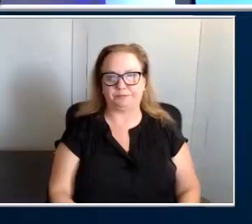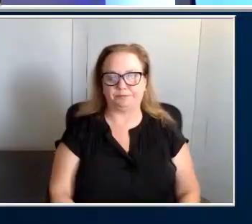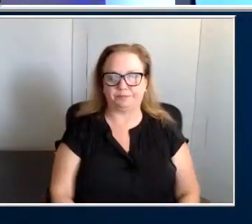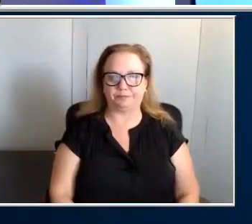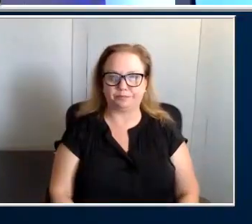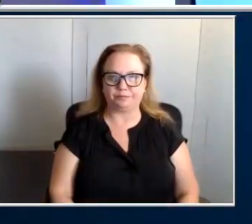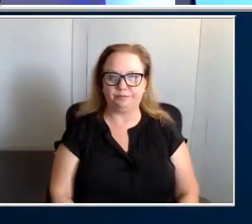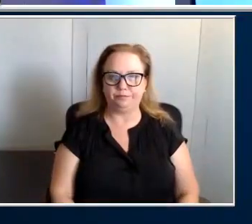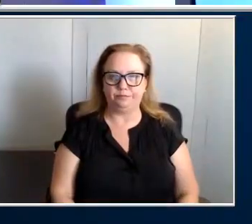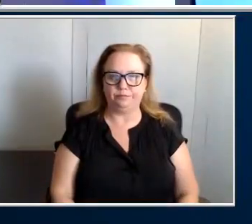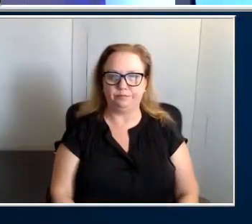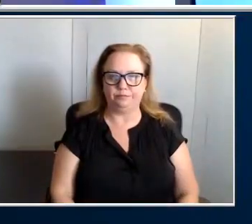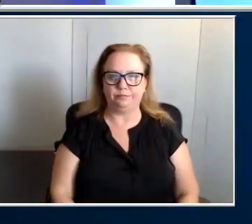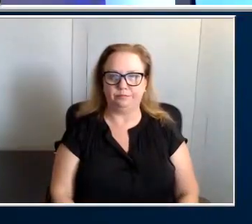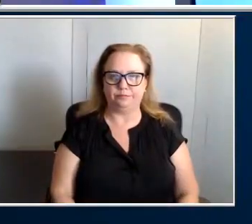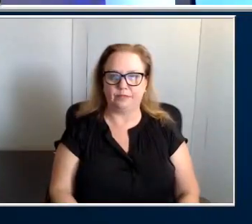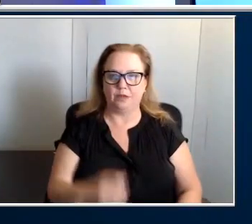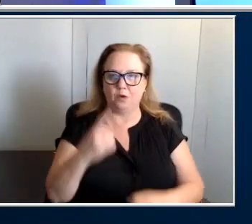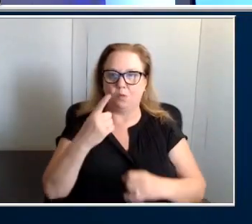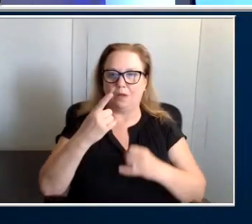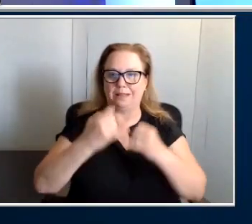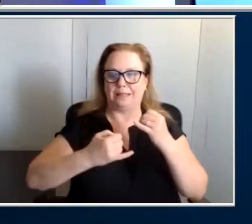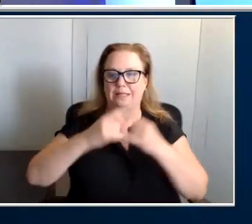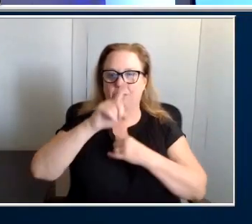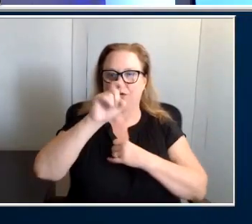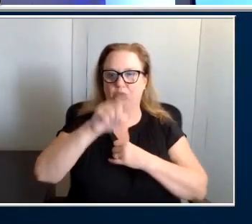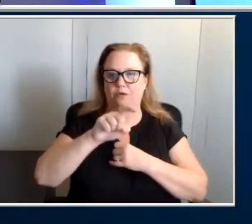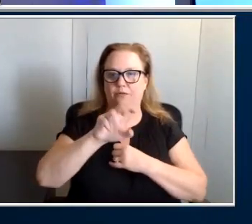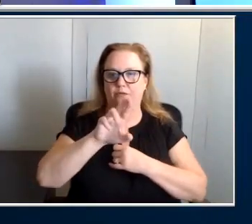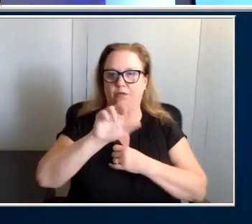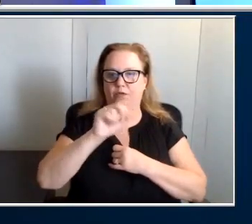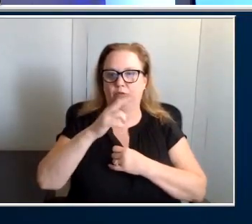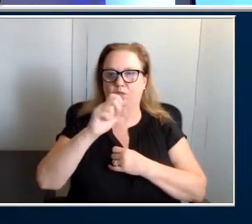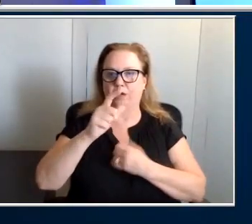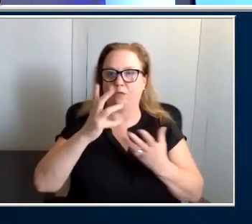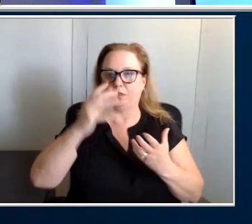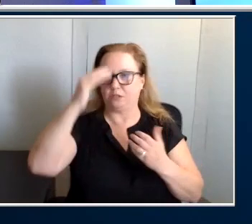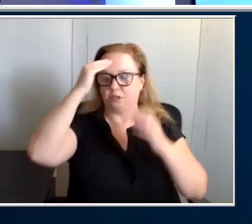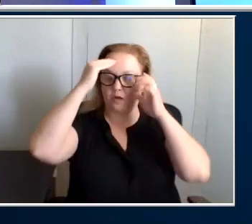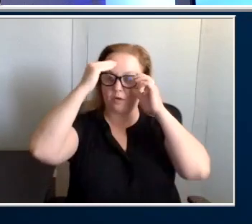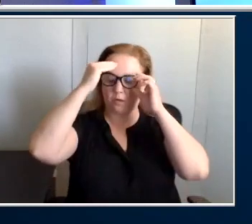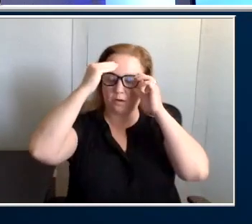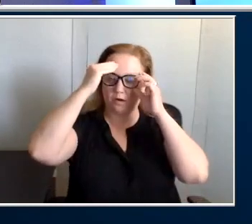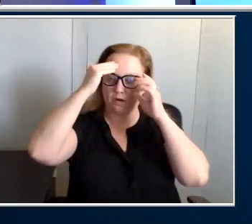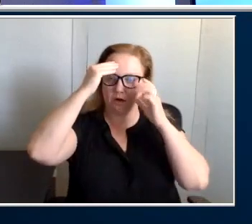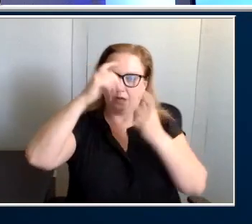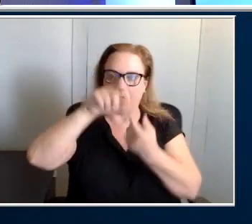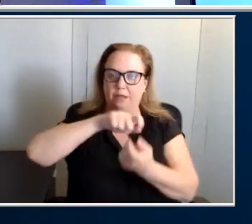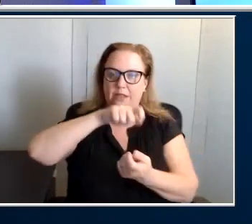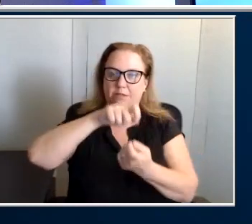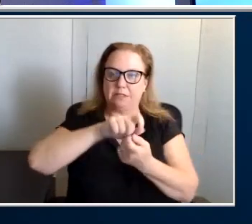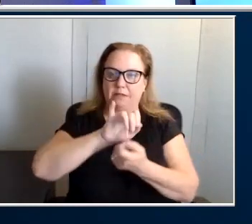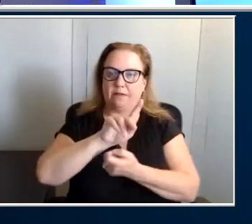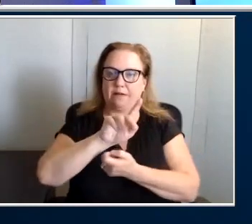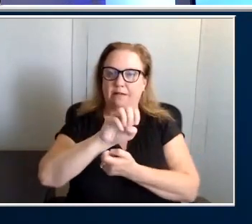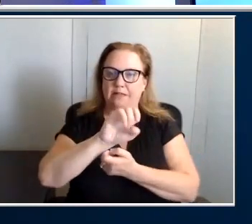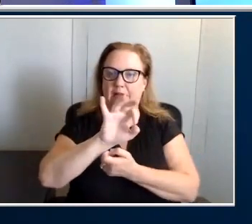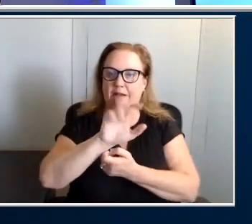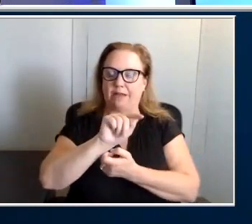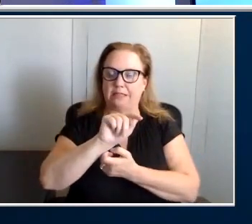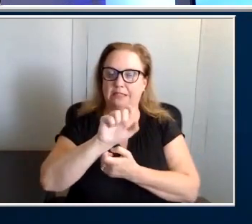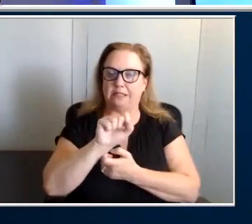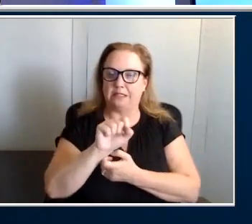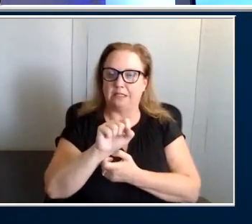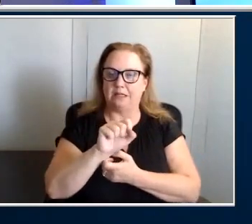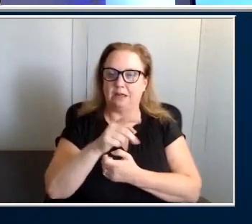you. I have one last question. This one is from Rachel. Rachel wants to know, are there specific side effects or possible side effects of